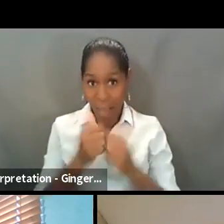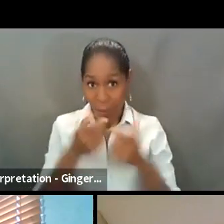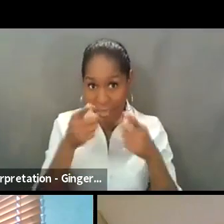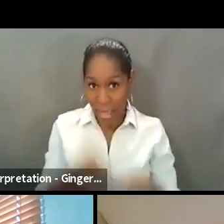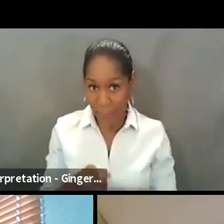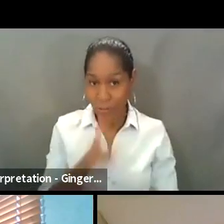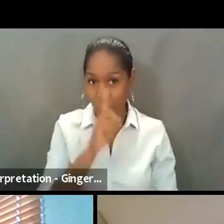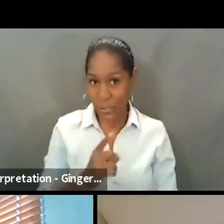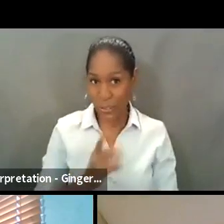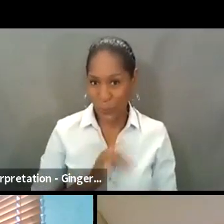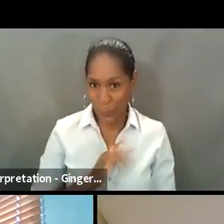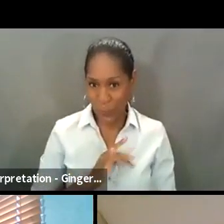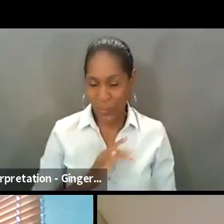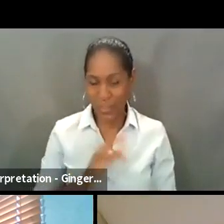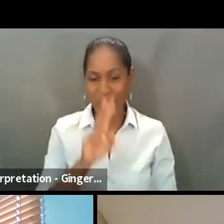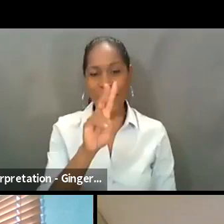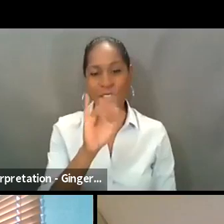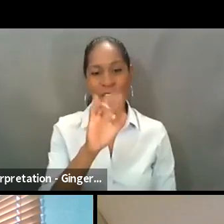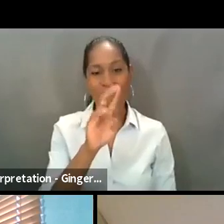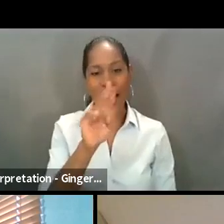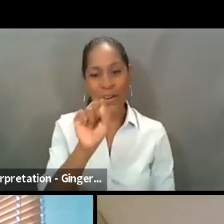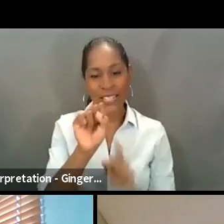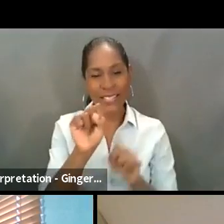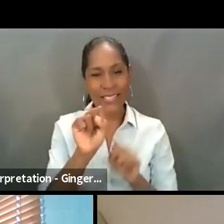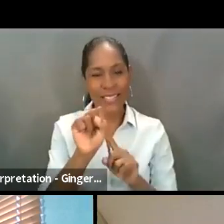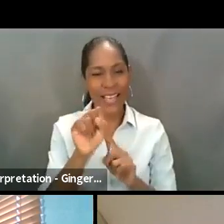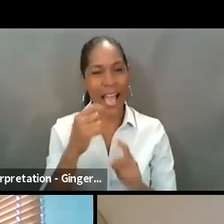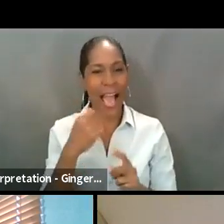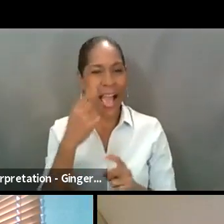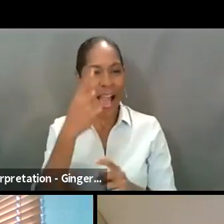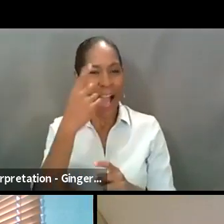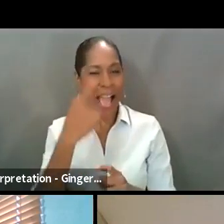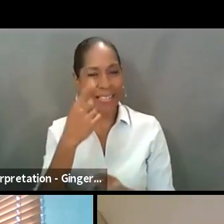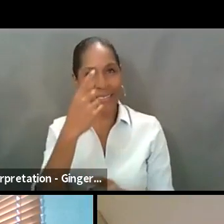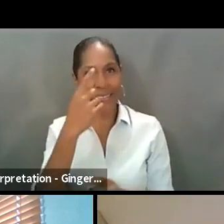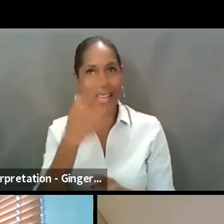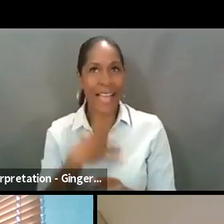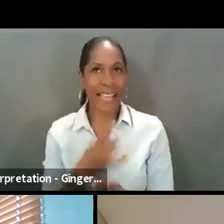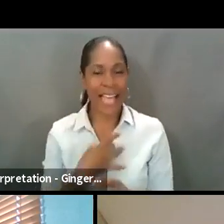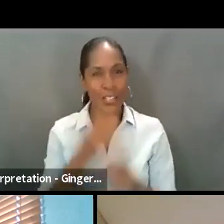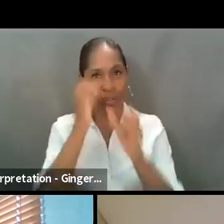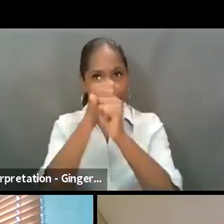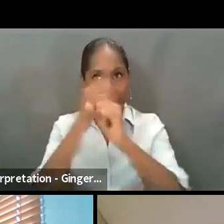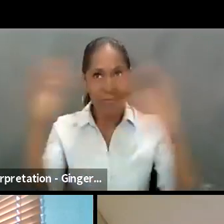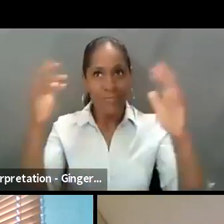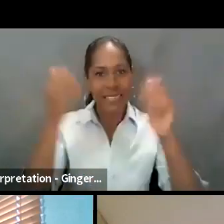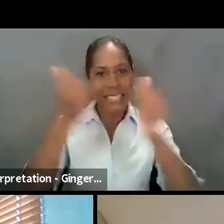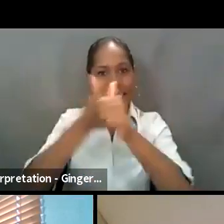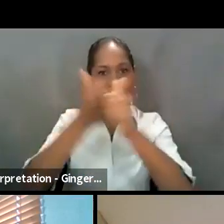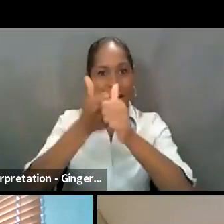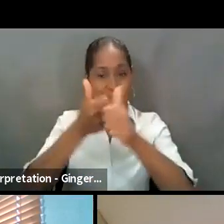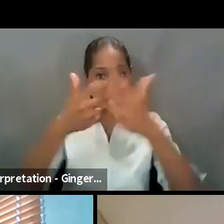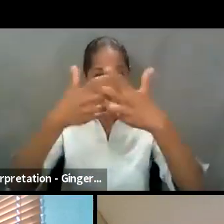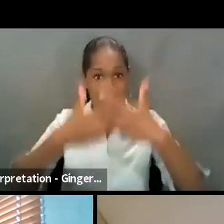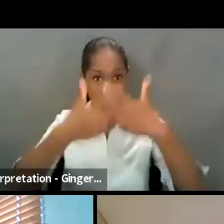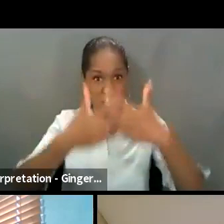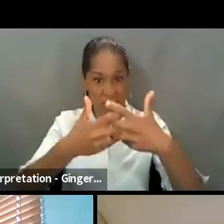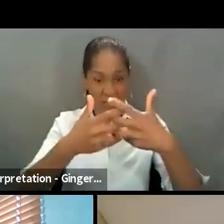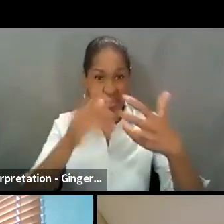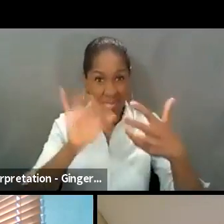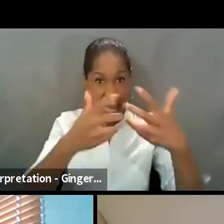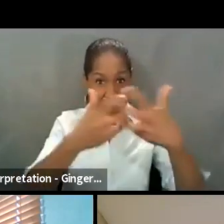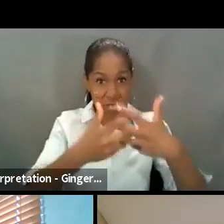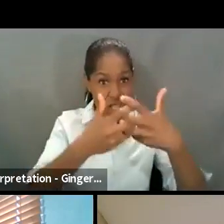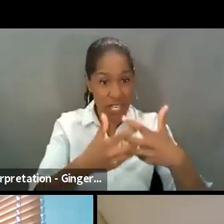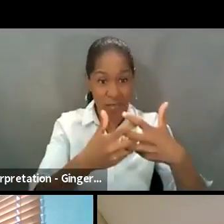So viruses, I like to think of them as just like a little machine, a machine that makes more viruses. That's all